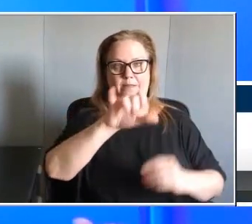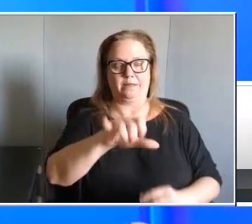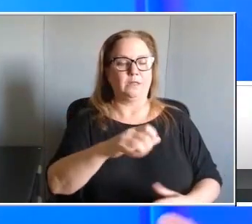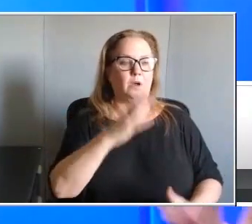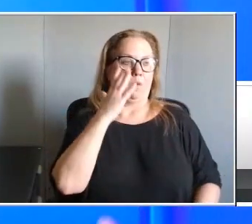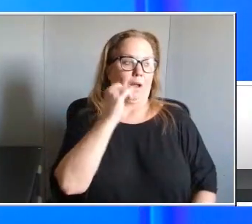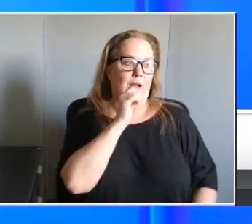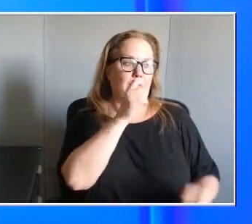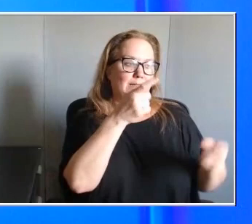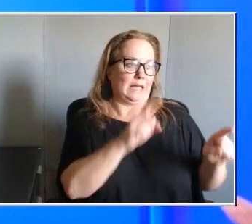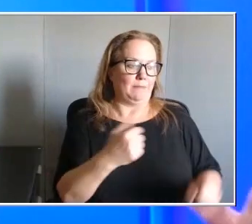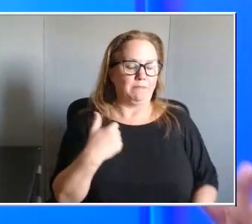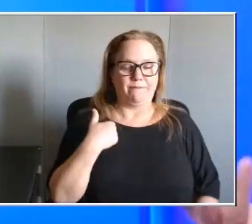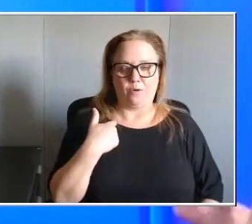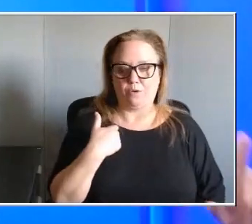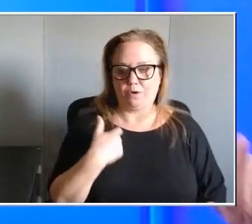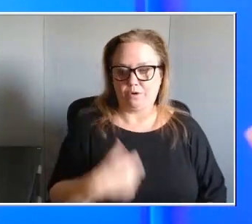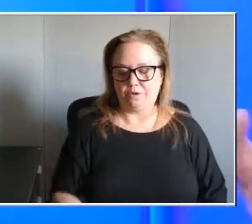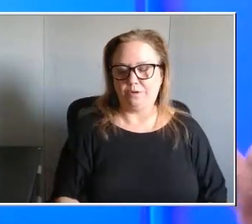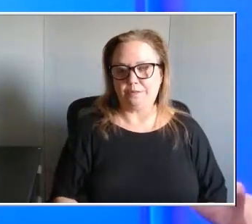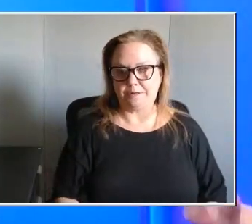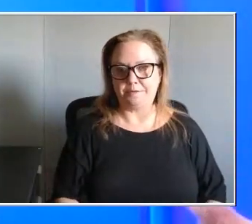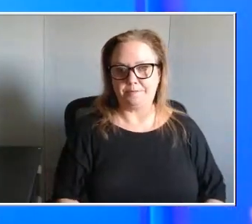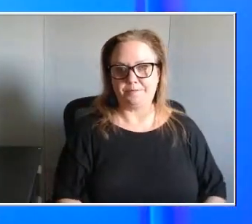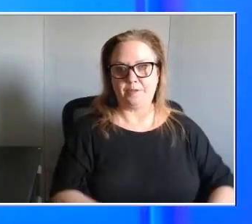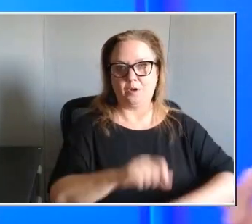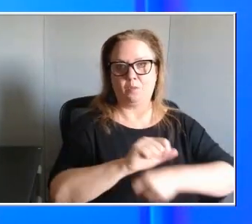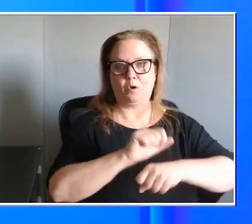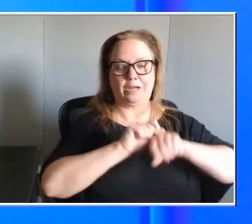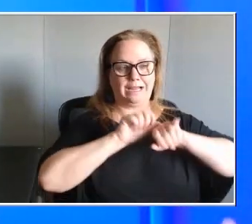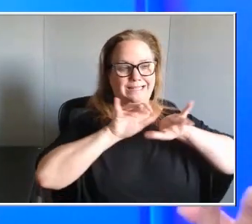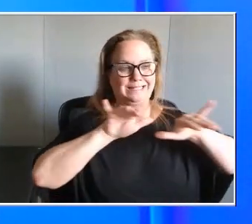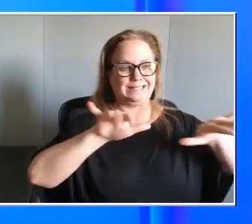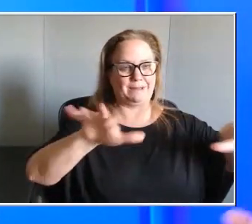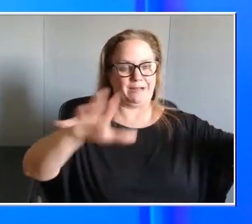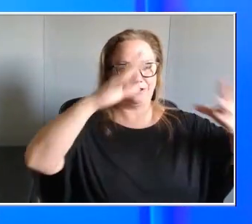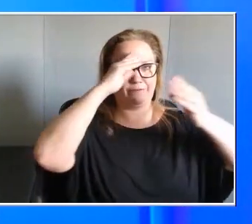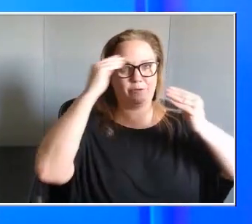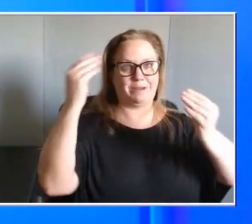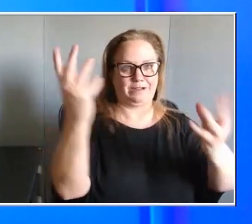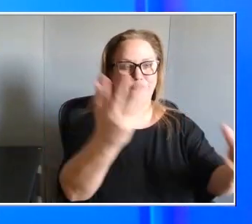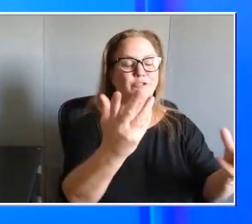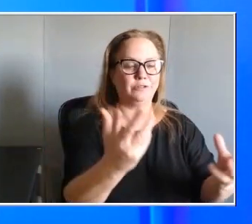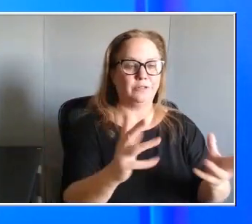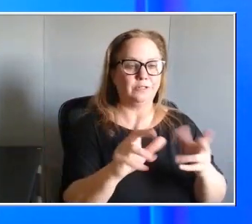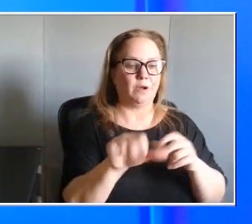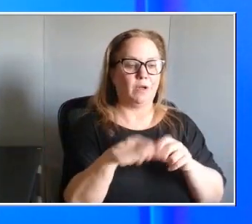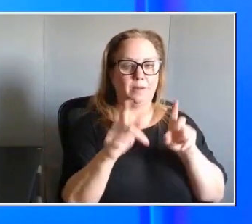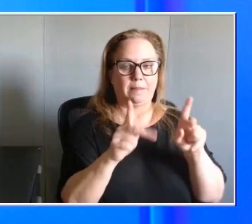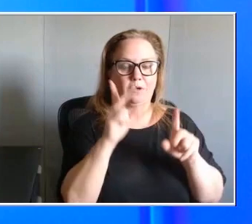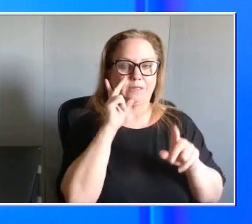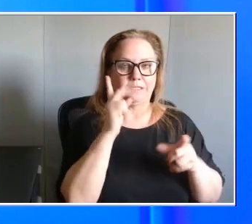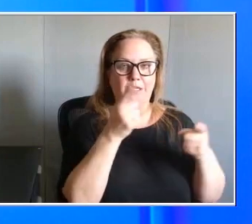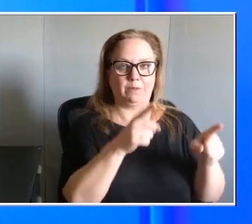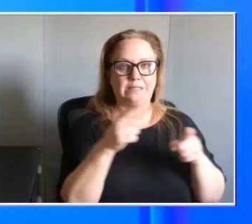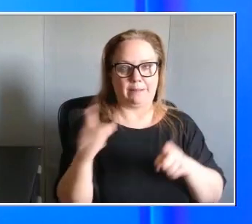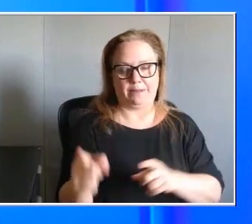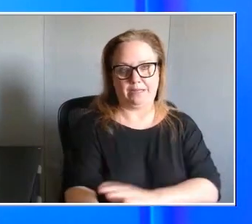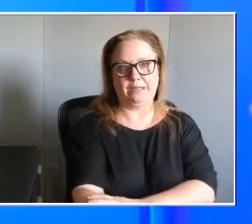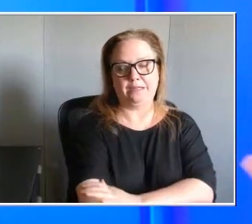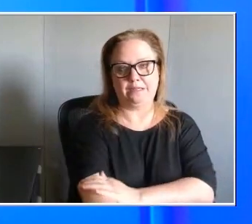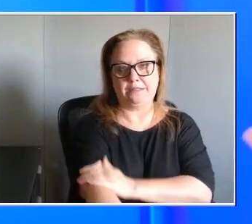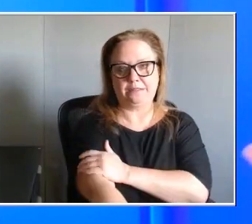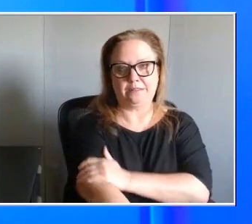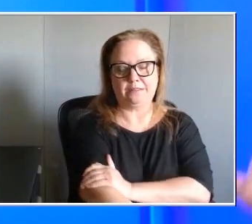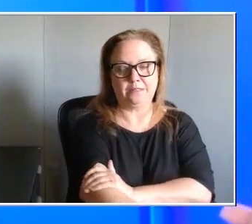before? Correct. Yeah, So you were slow. we are working on dissemination so other people can really see what we've done. But